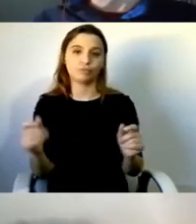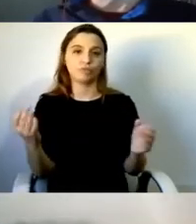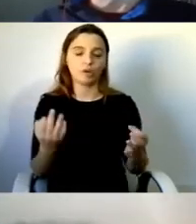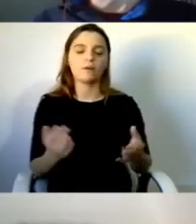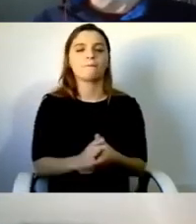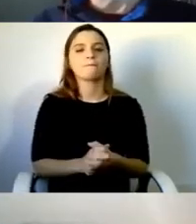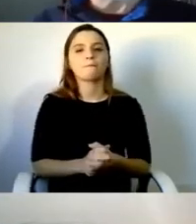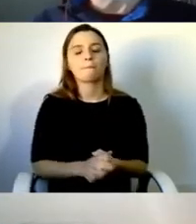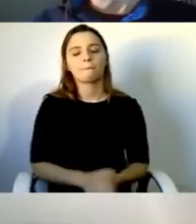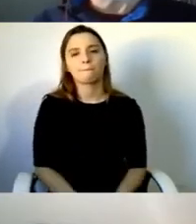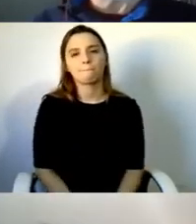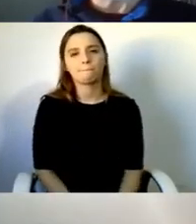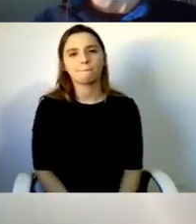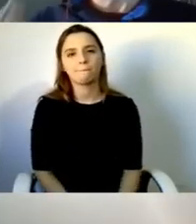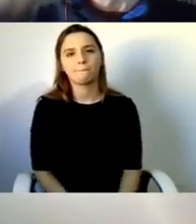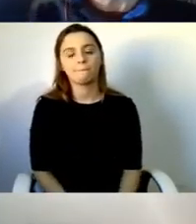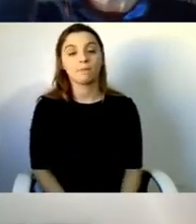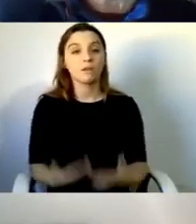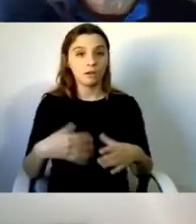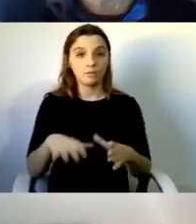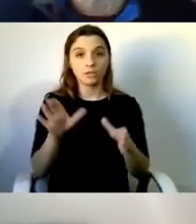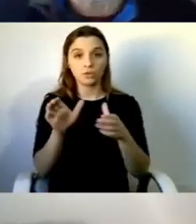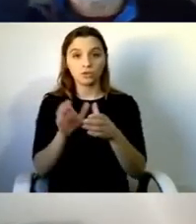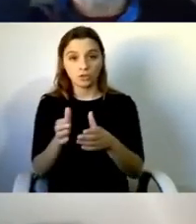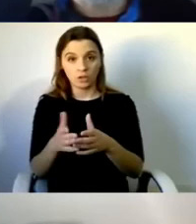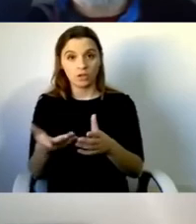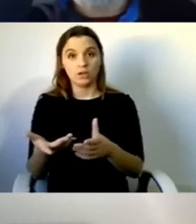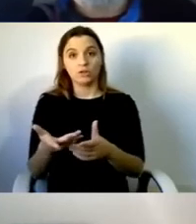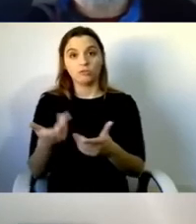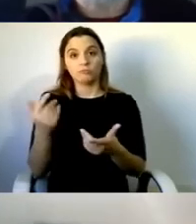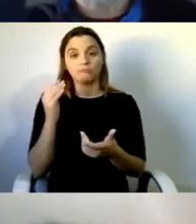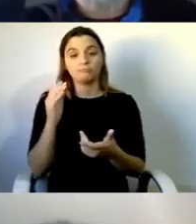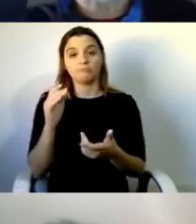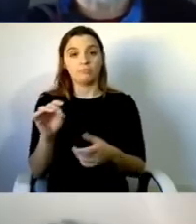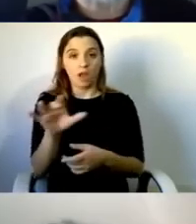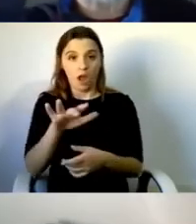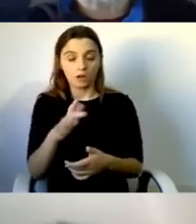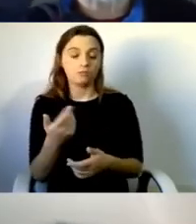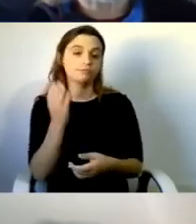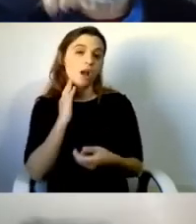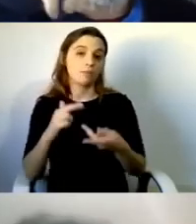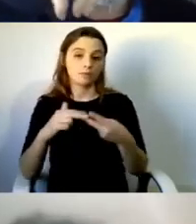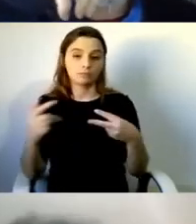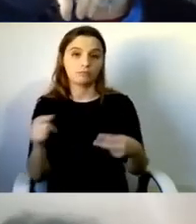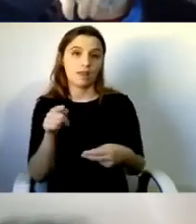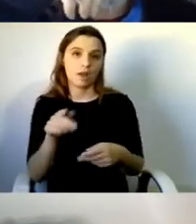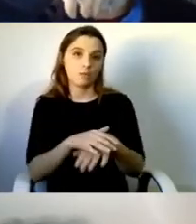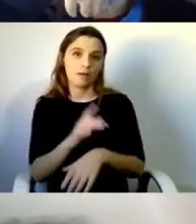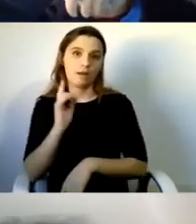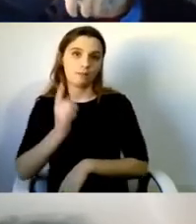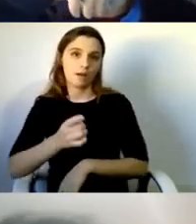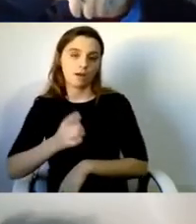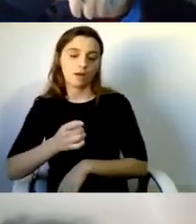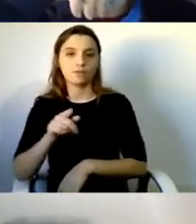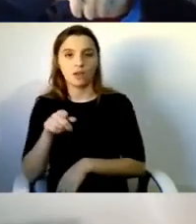council, which is the legislative power on local level in Bulgaria, totally twisted